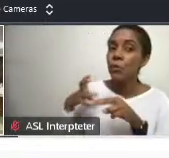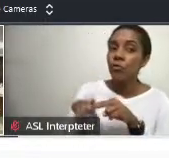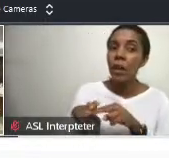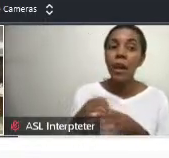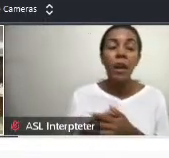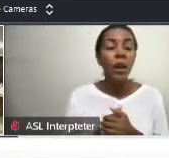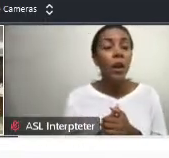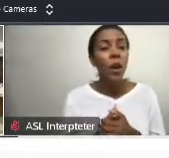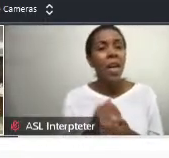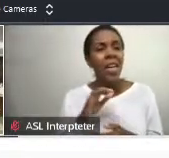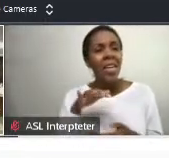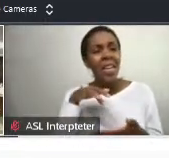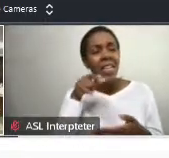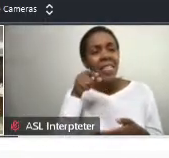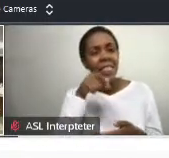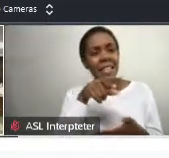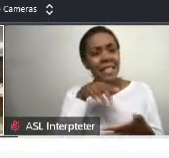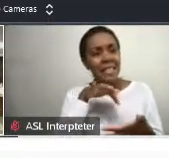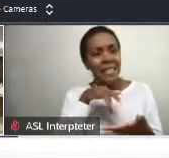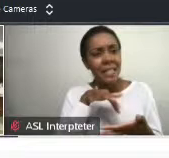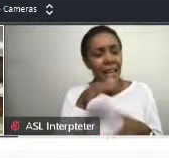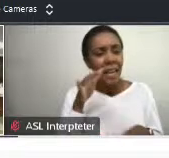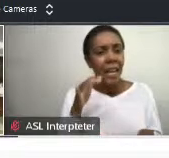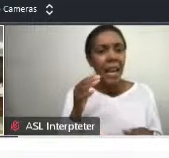this study inform